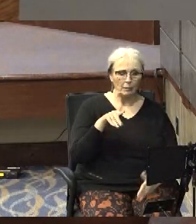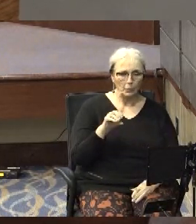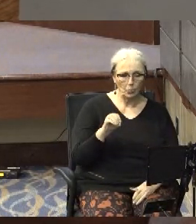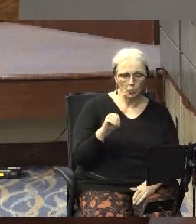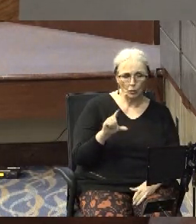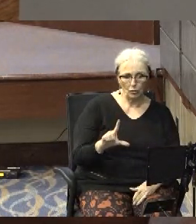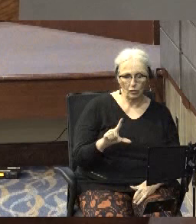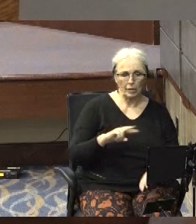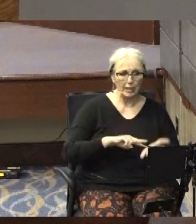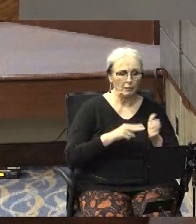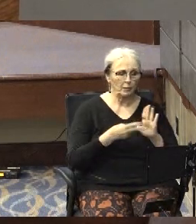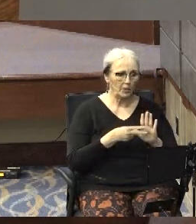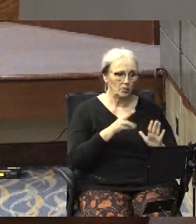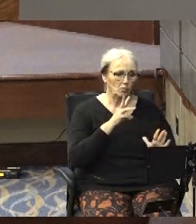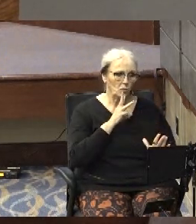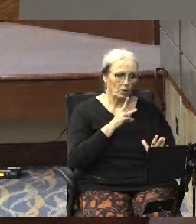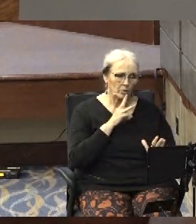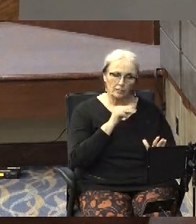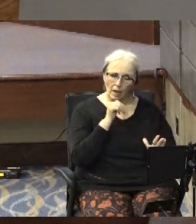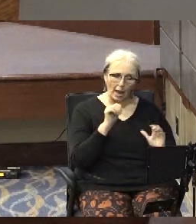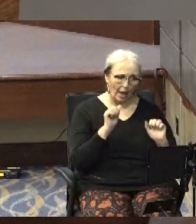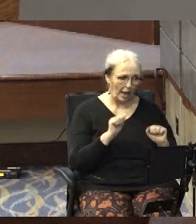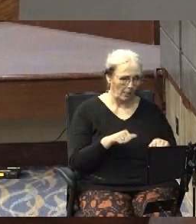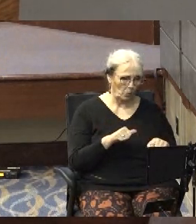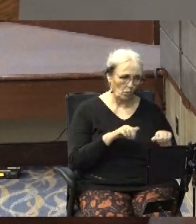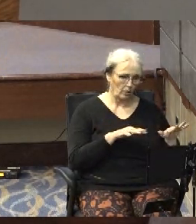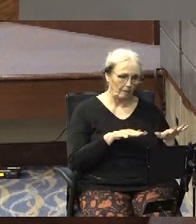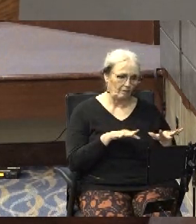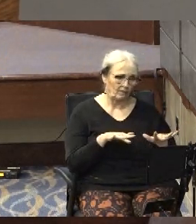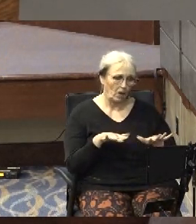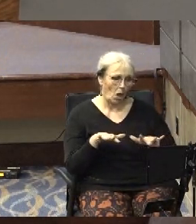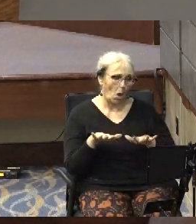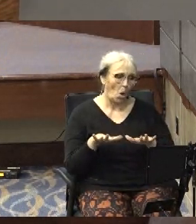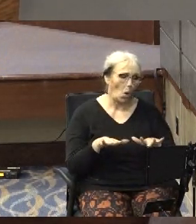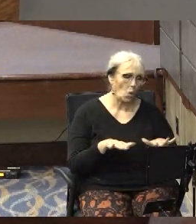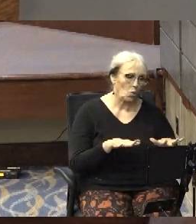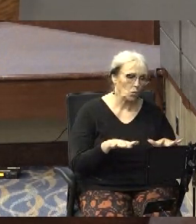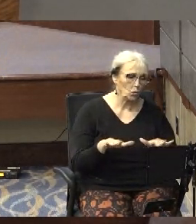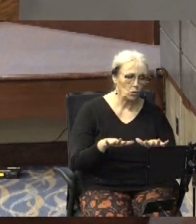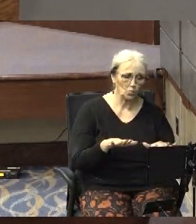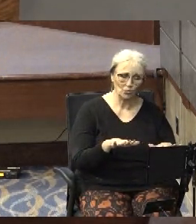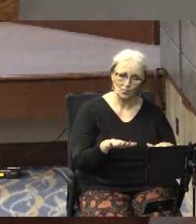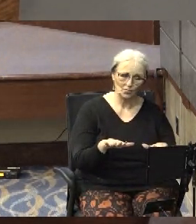meaning the water may be unable to flow downstream at all,